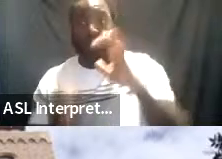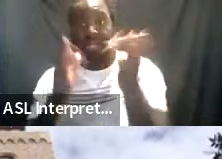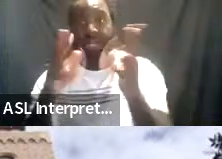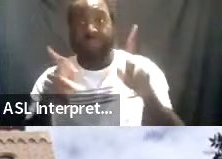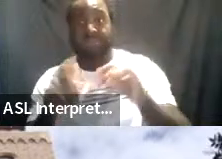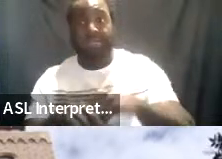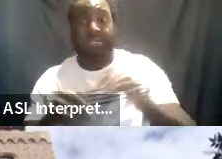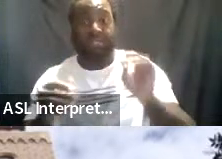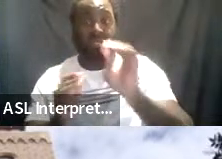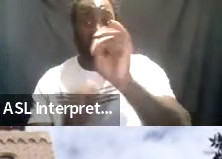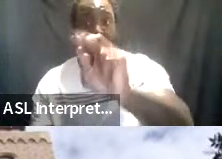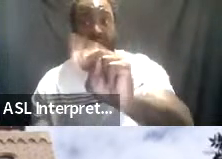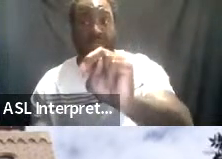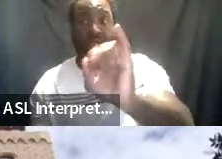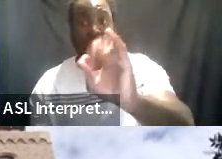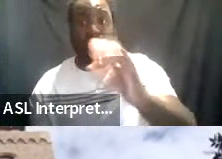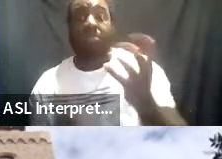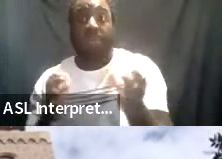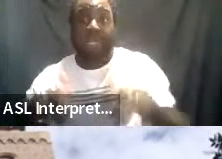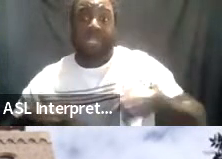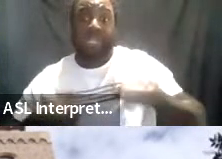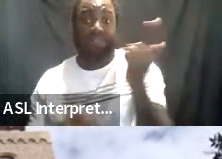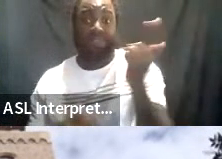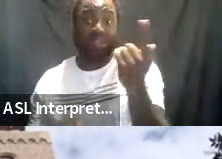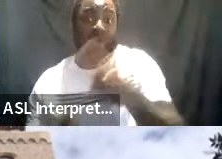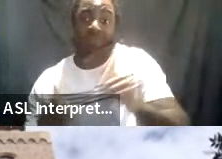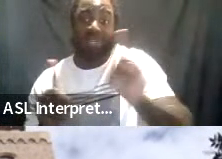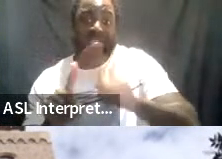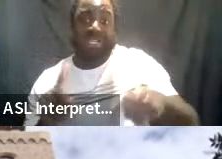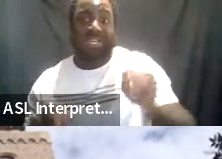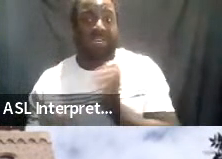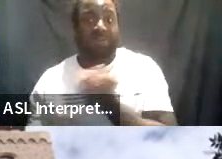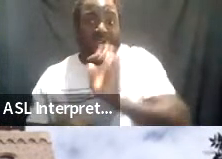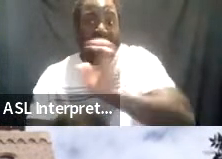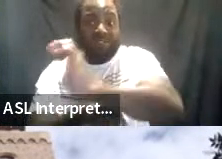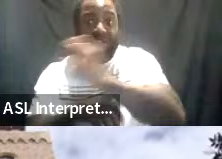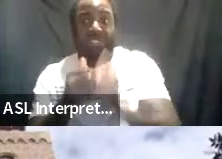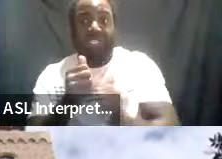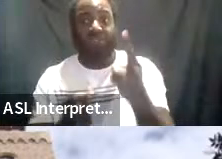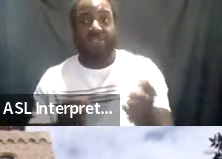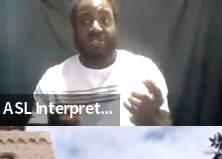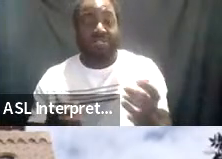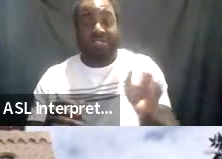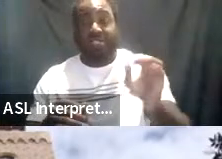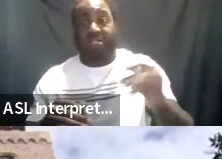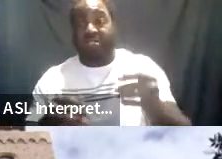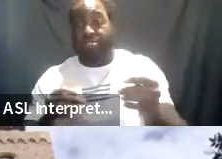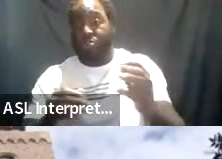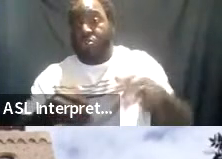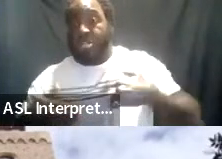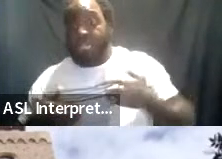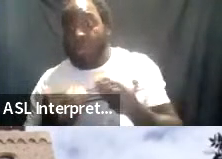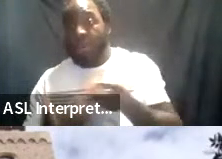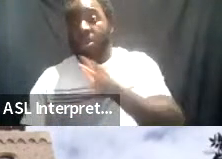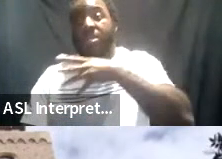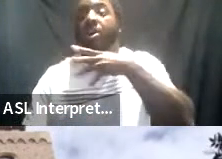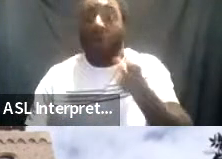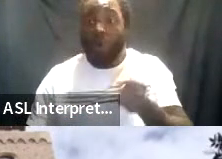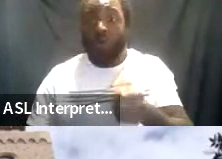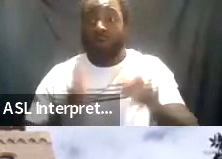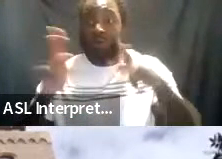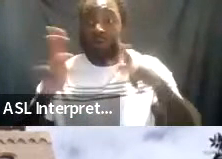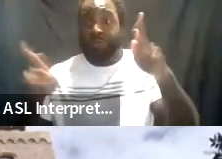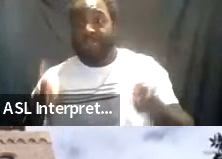live alone, but can't. We force these folks, younger New Yorkers, older New Yorkers,